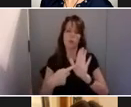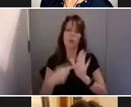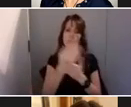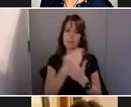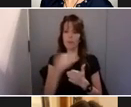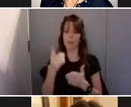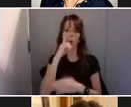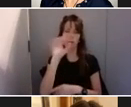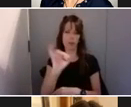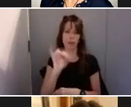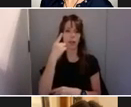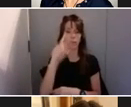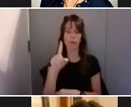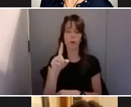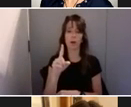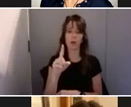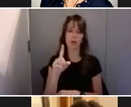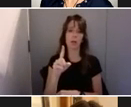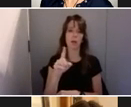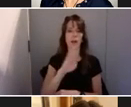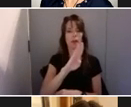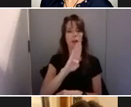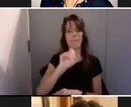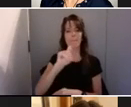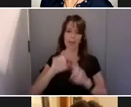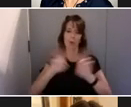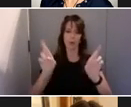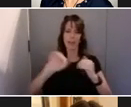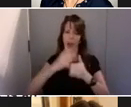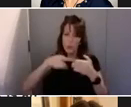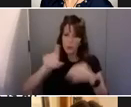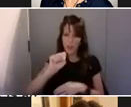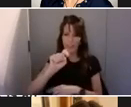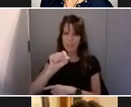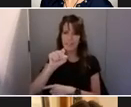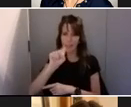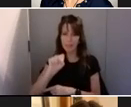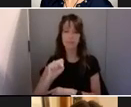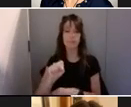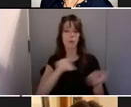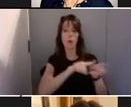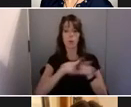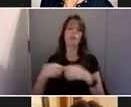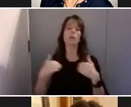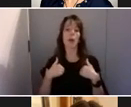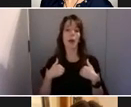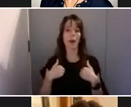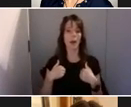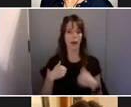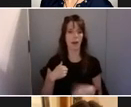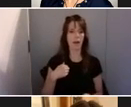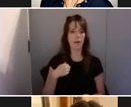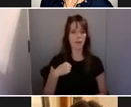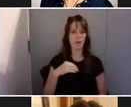look like for Be Ballot Ready. So how do you check your status? We also have a Be Ballot